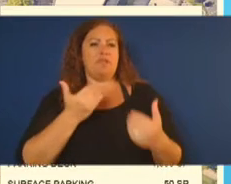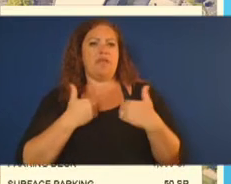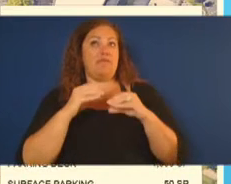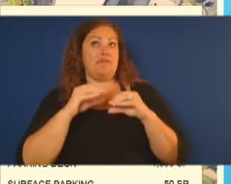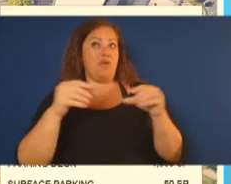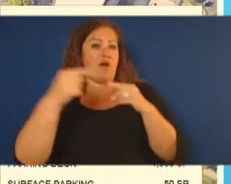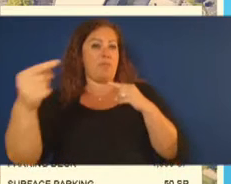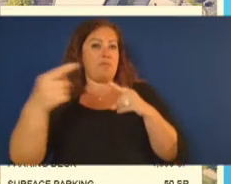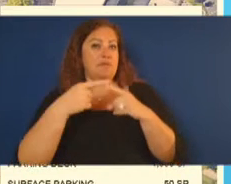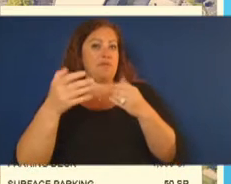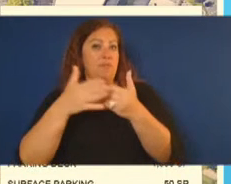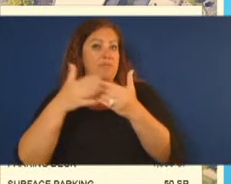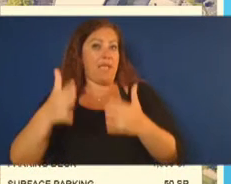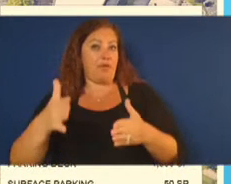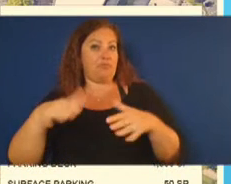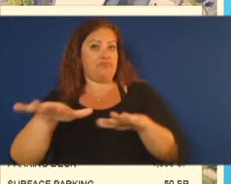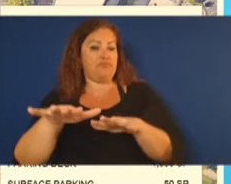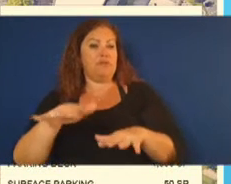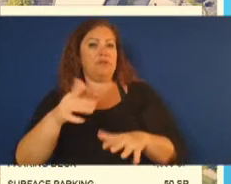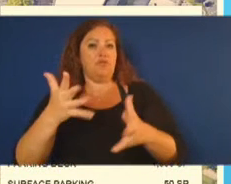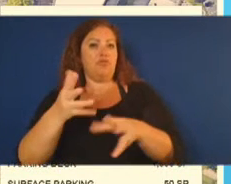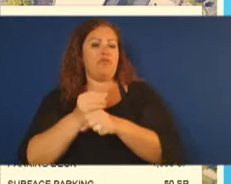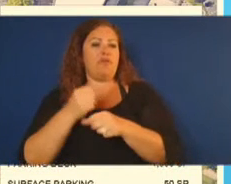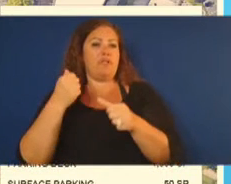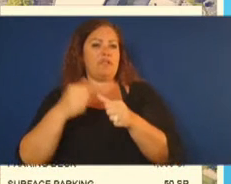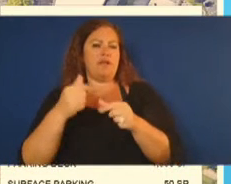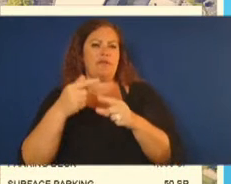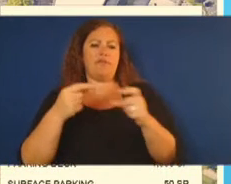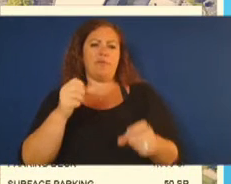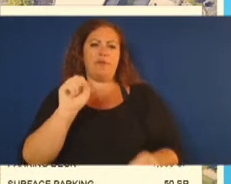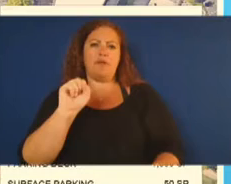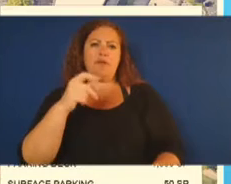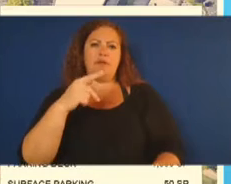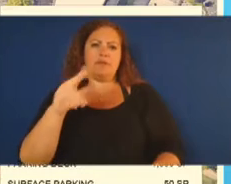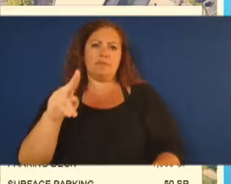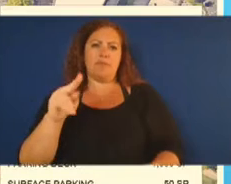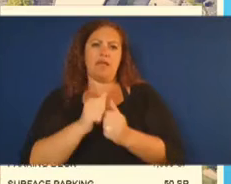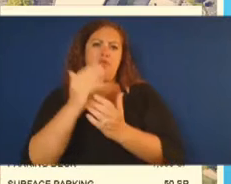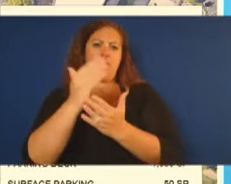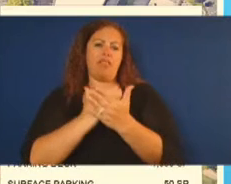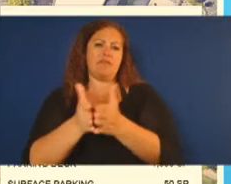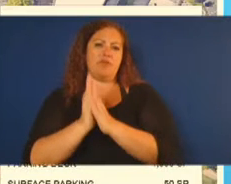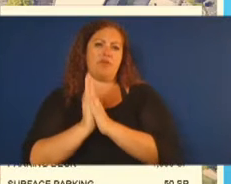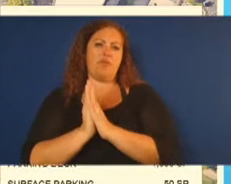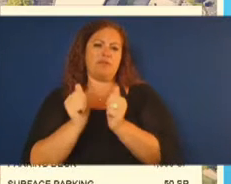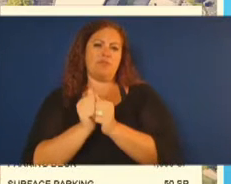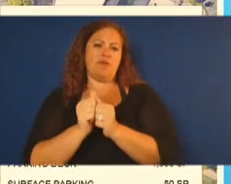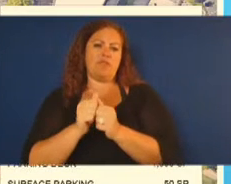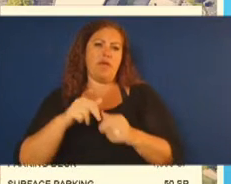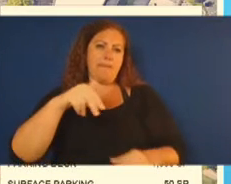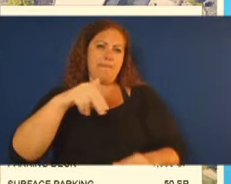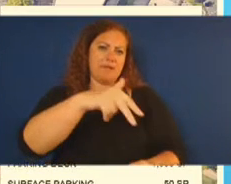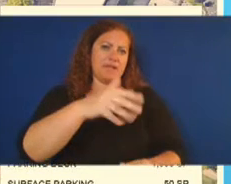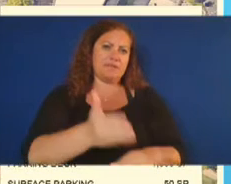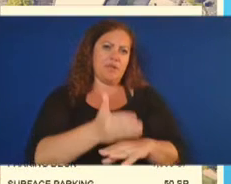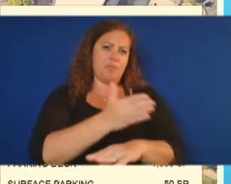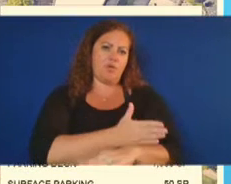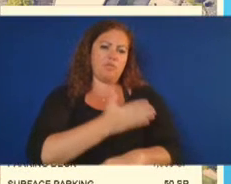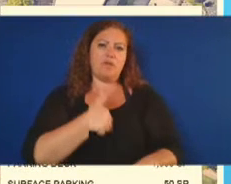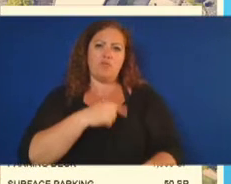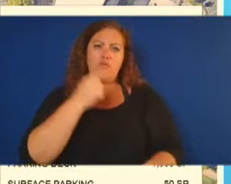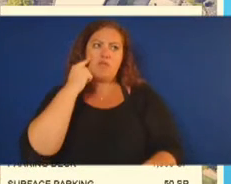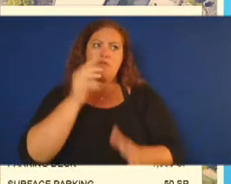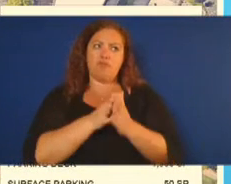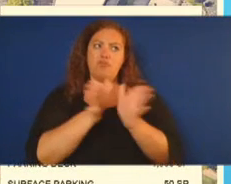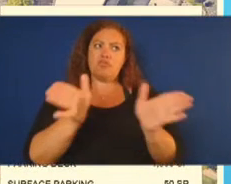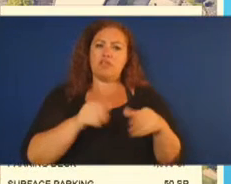neighborhood we have received a letter from span uh with a list of requests related to pedestrian improvements uh we think we have generally provided